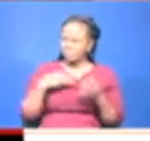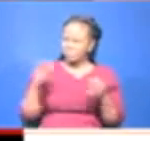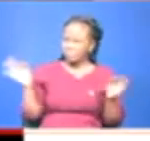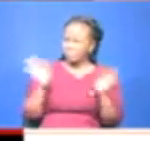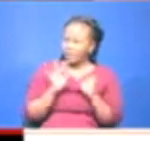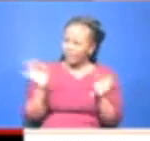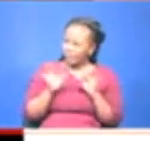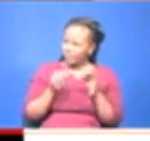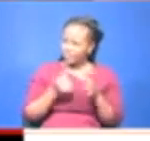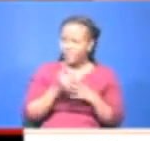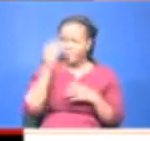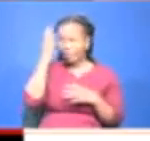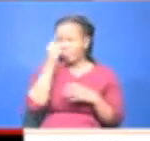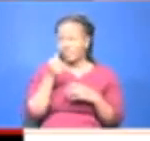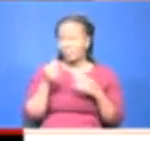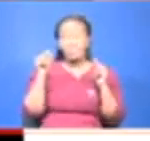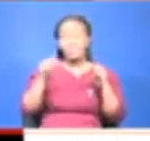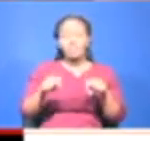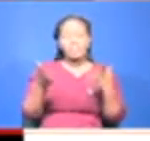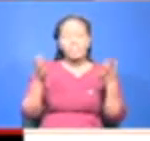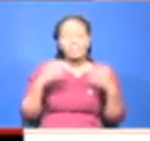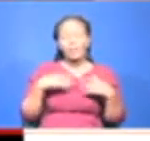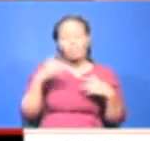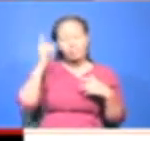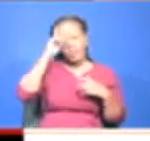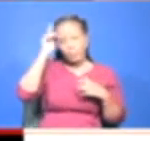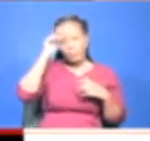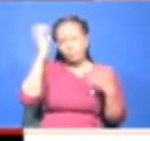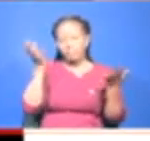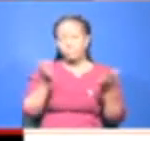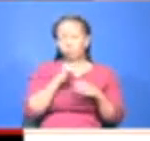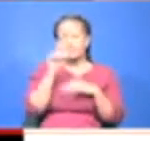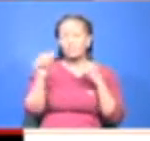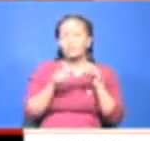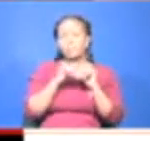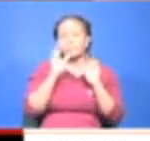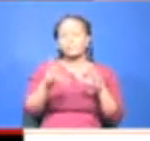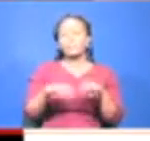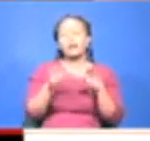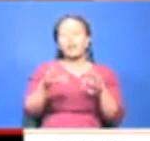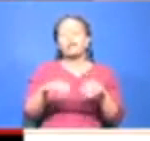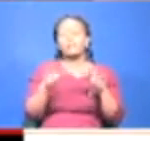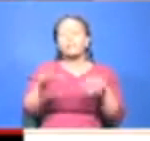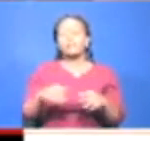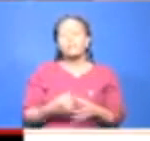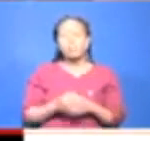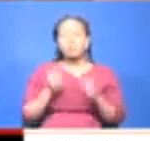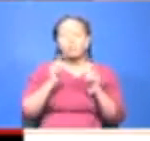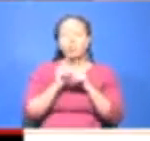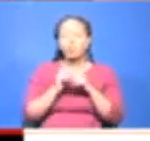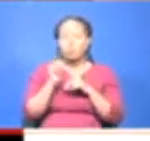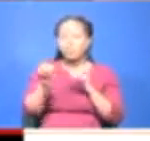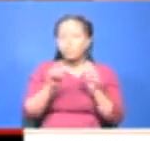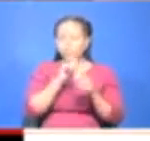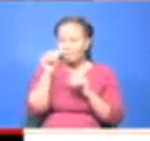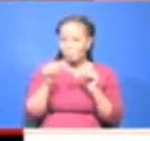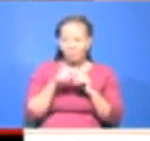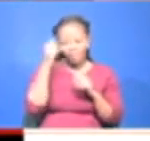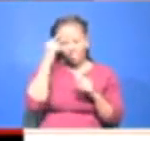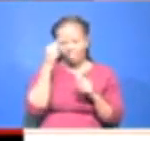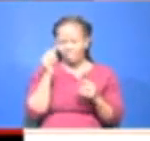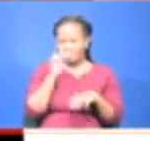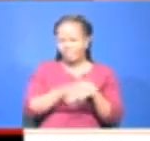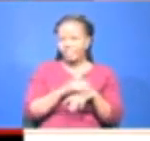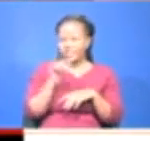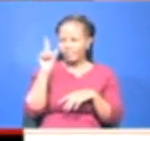because today that is the perception of farming, and justifiably so. It's been about low income. It's been full